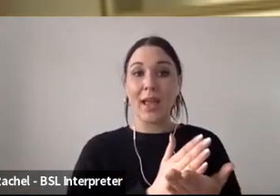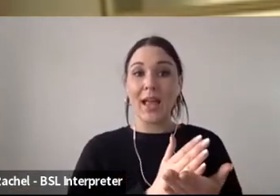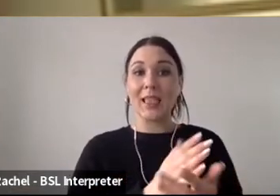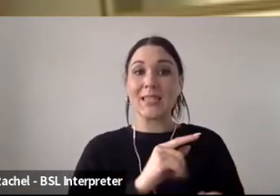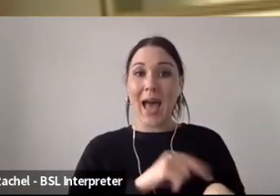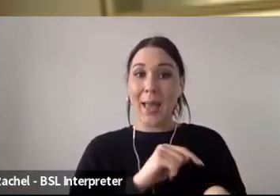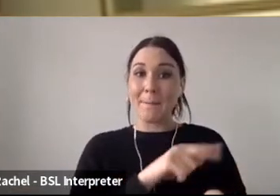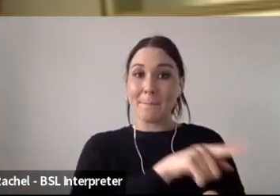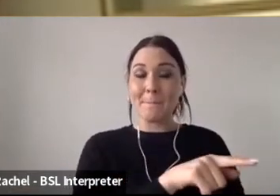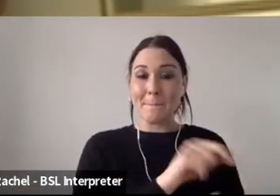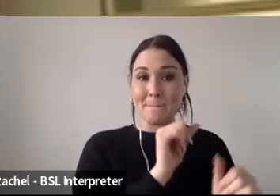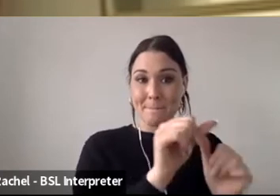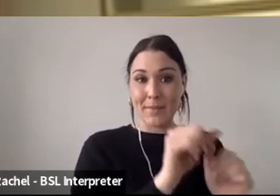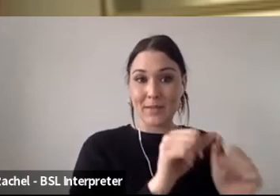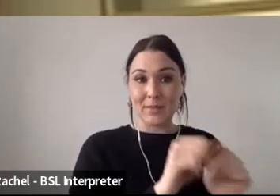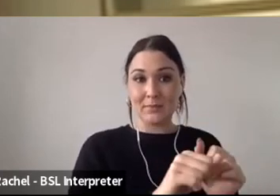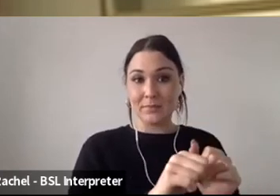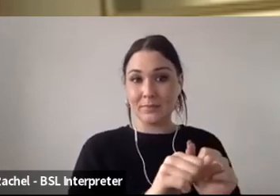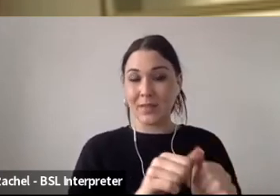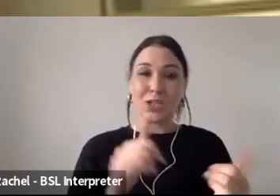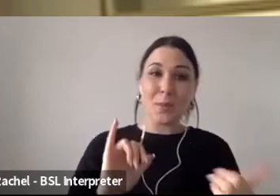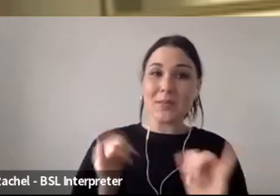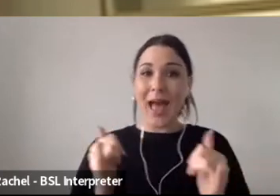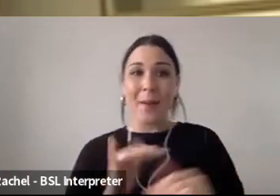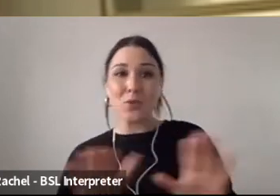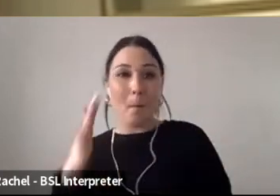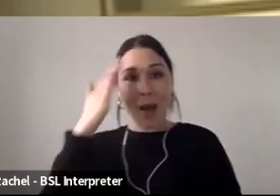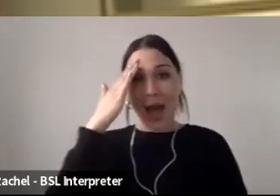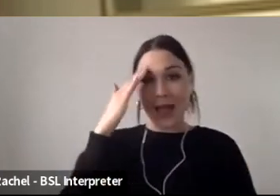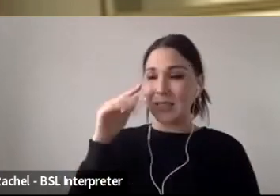And I sometimes don't mind if it's not so accurate,